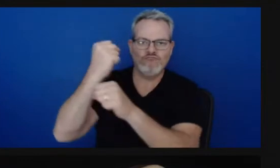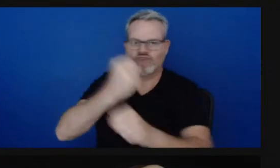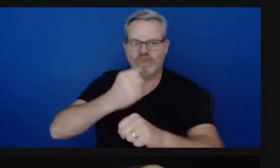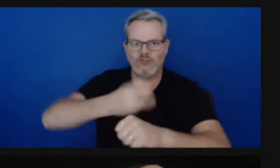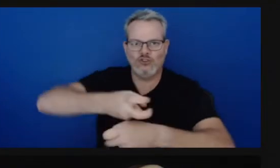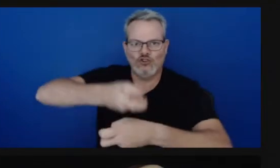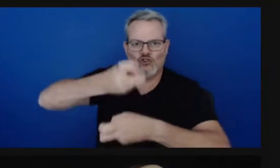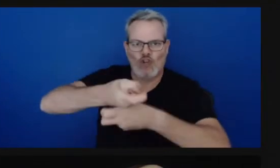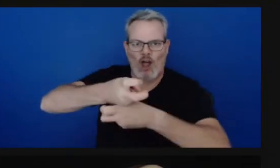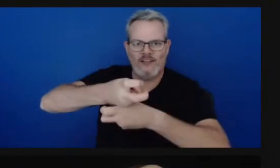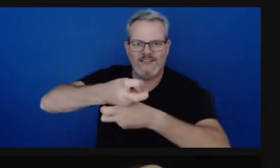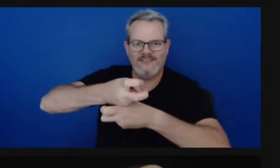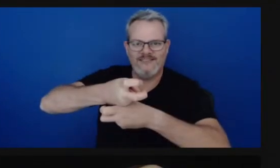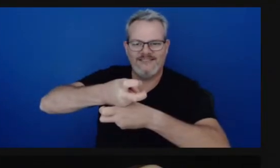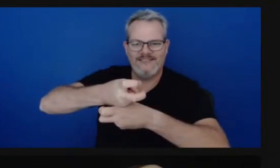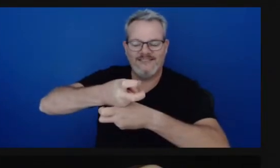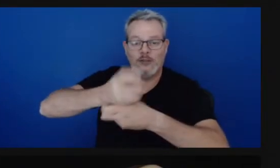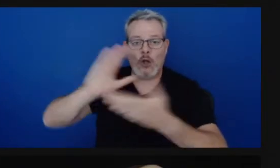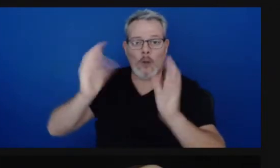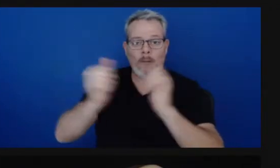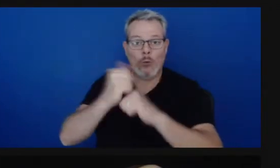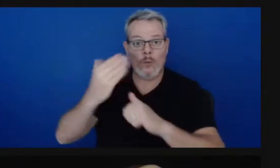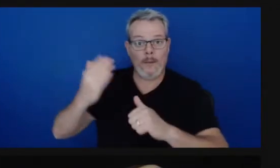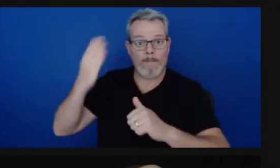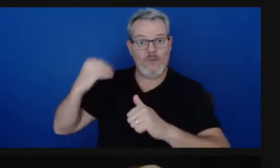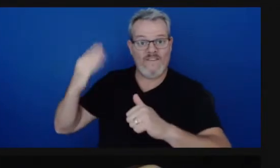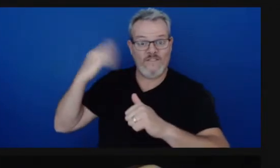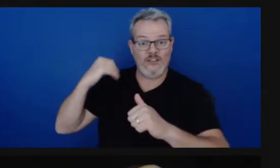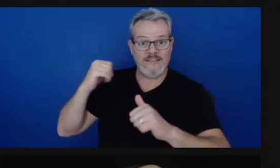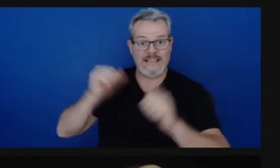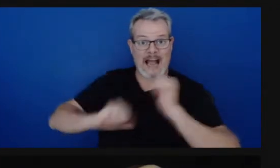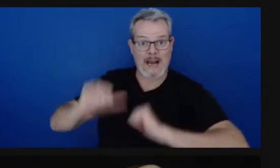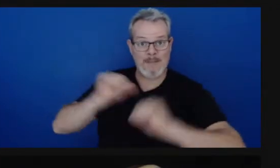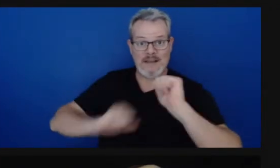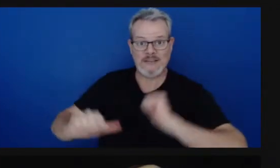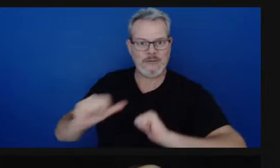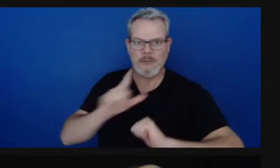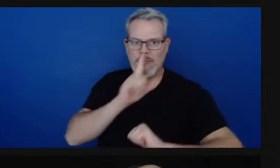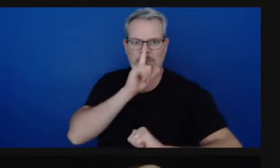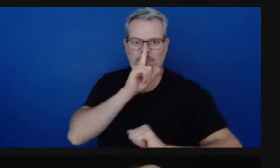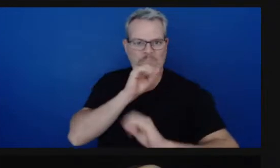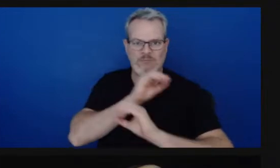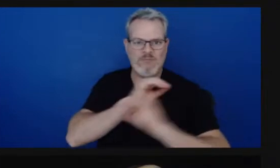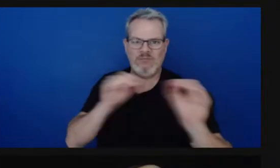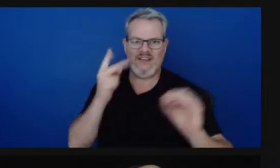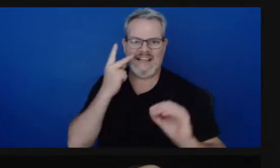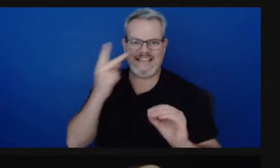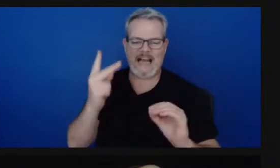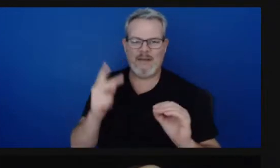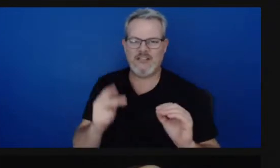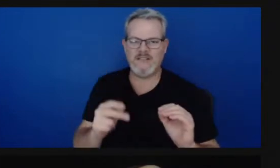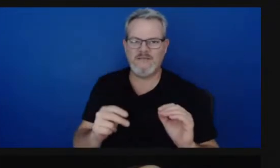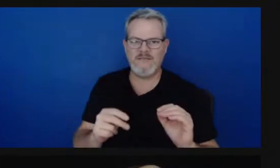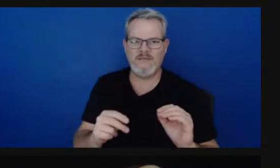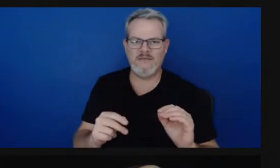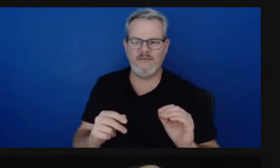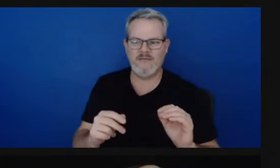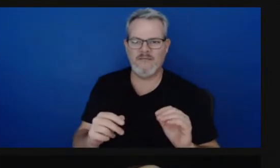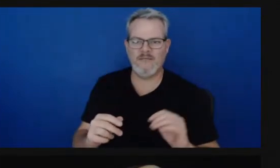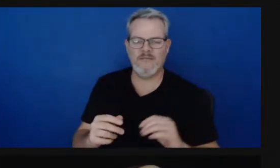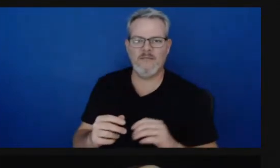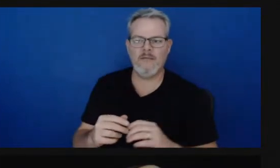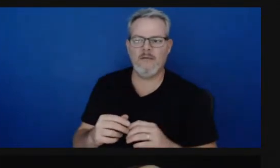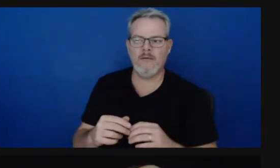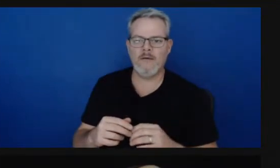the impact, whereas some of the previous animations don't make that clear that the whole thing was not liquid. So if you have a solid part